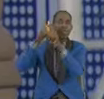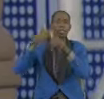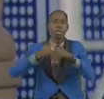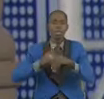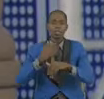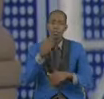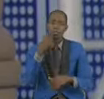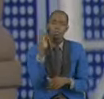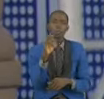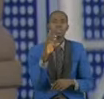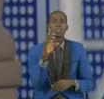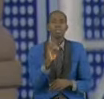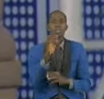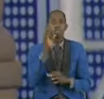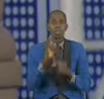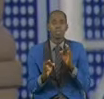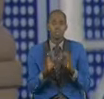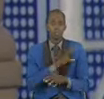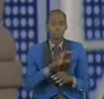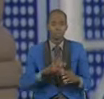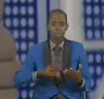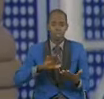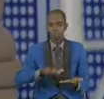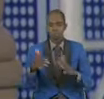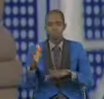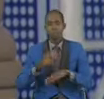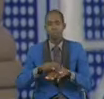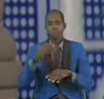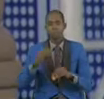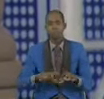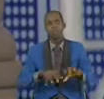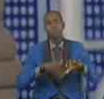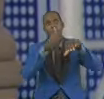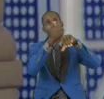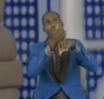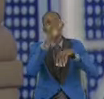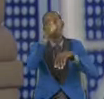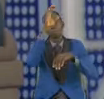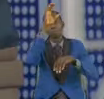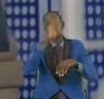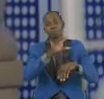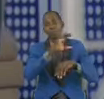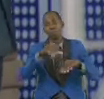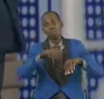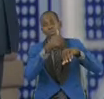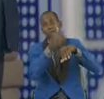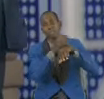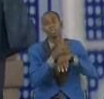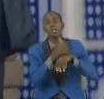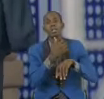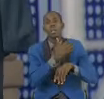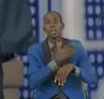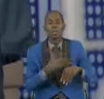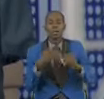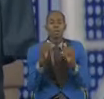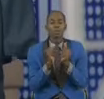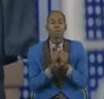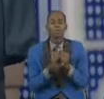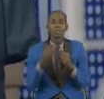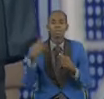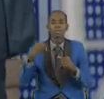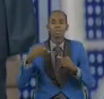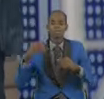Christ died on the cross of Calvary, crown of thorns upon his head, or the lashes upon his